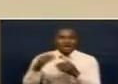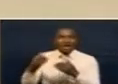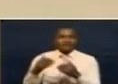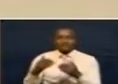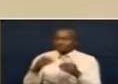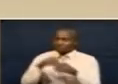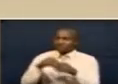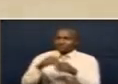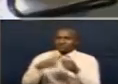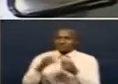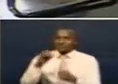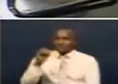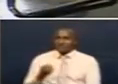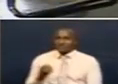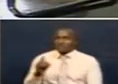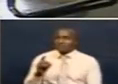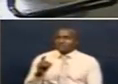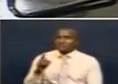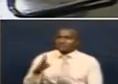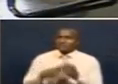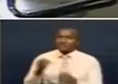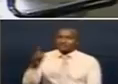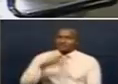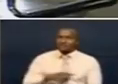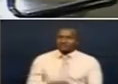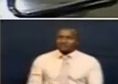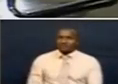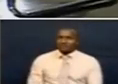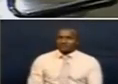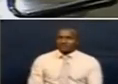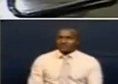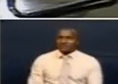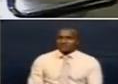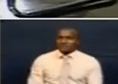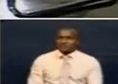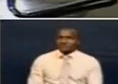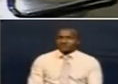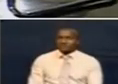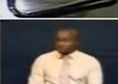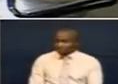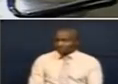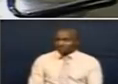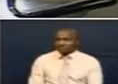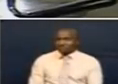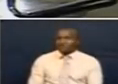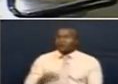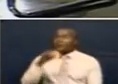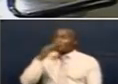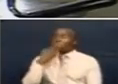And Savula needs to be honest. And create those positions. What is he being dishonest Savula about? Savula knows. What does Aluya have in